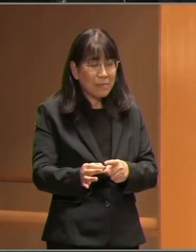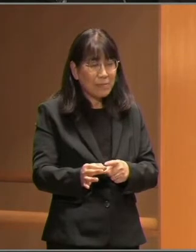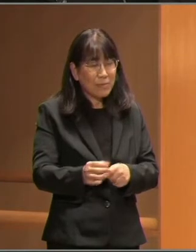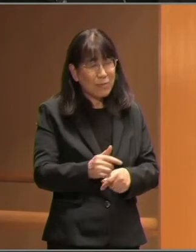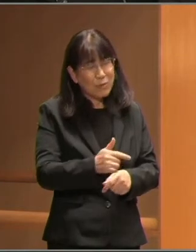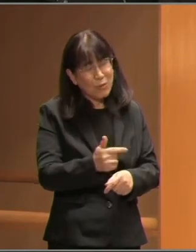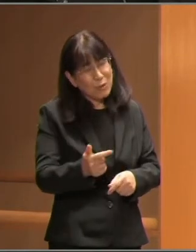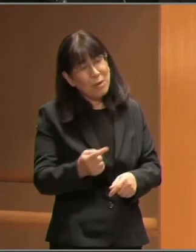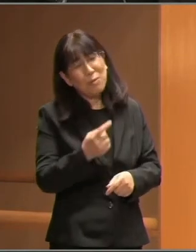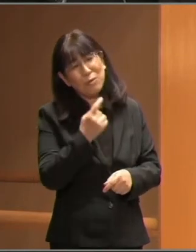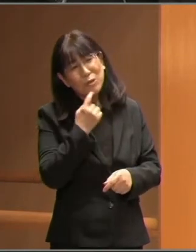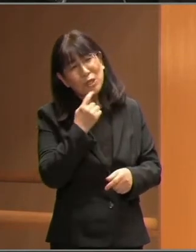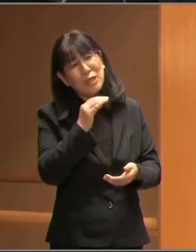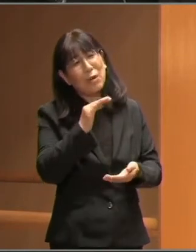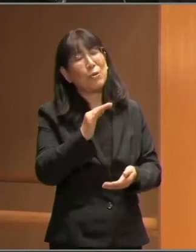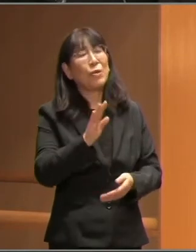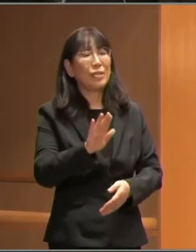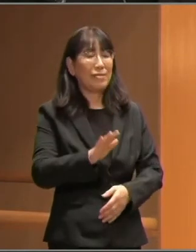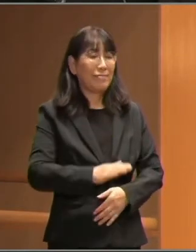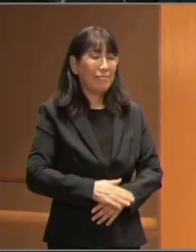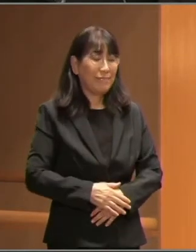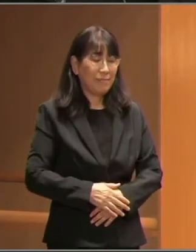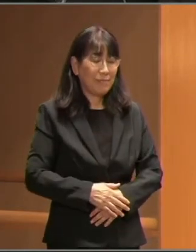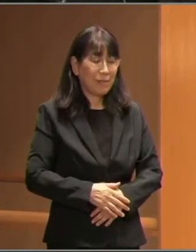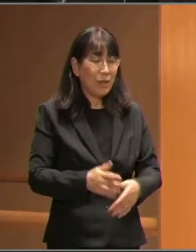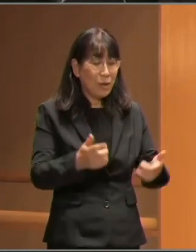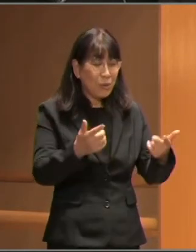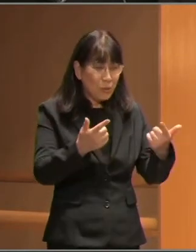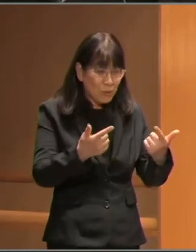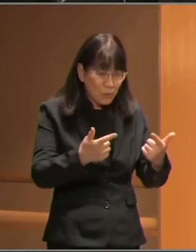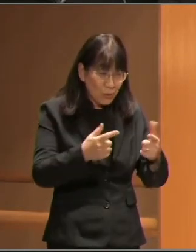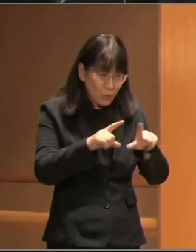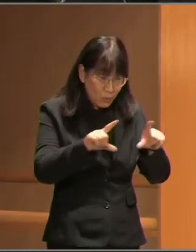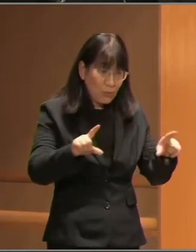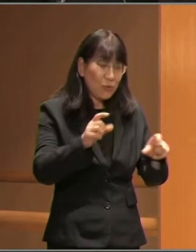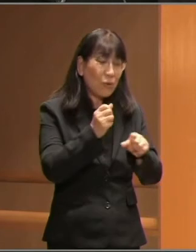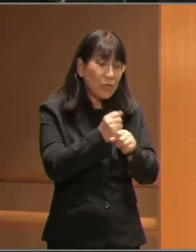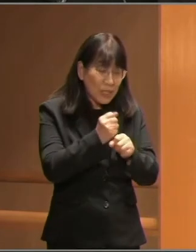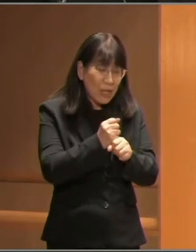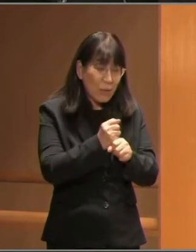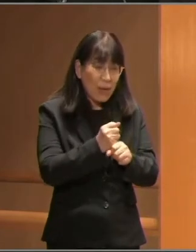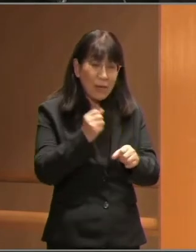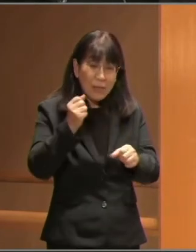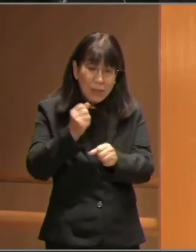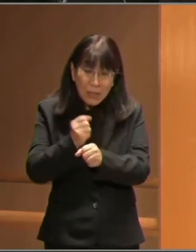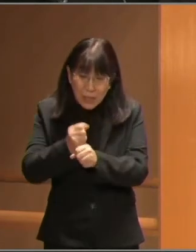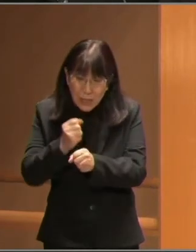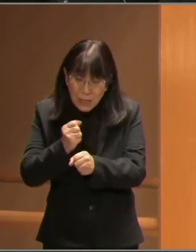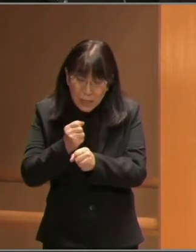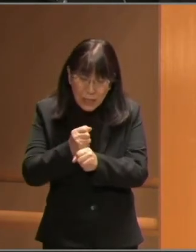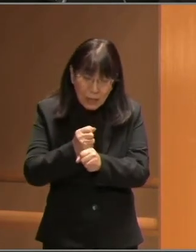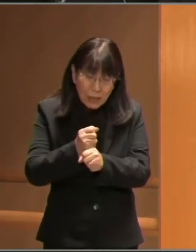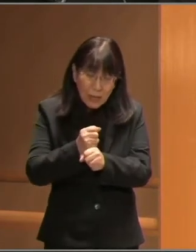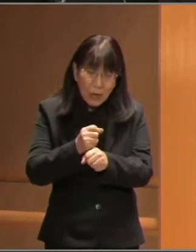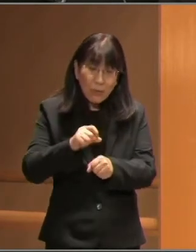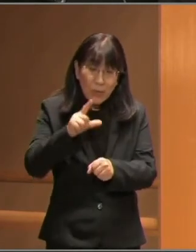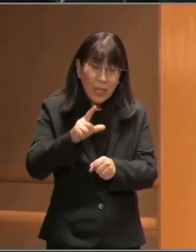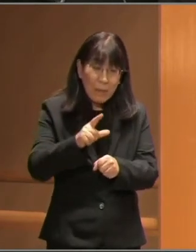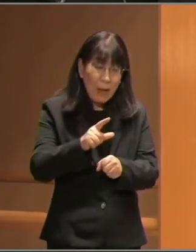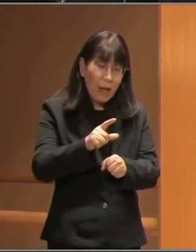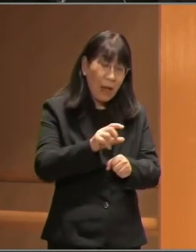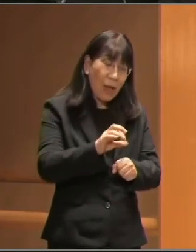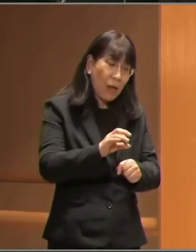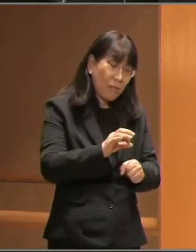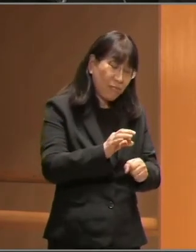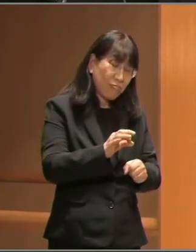Well, that is actually a very much mysterious thing. Usually, if you increase more, and then the cost would